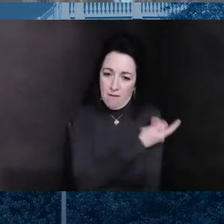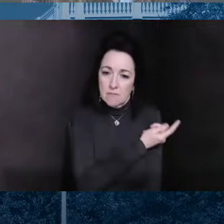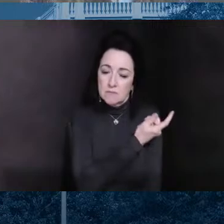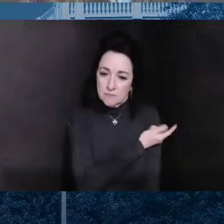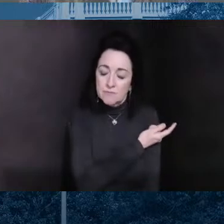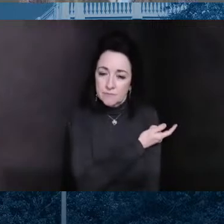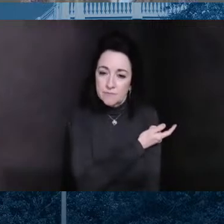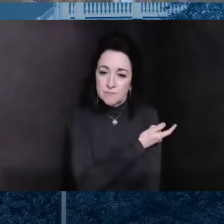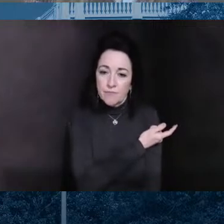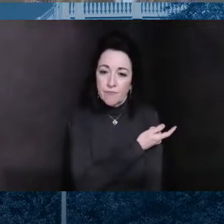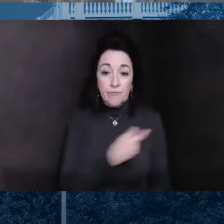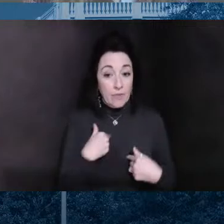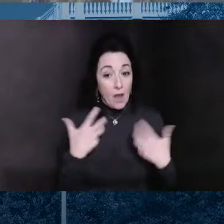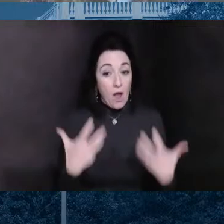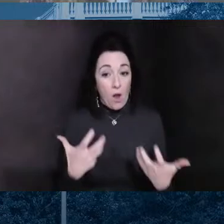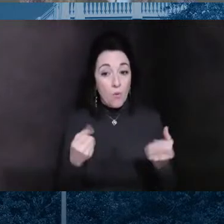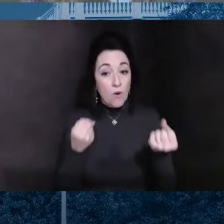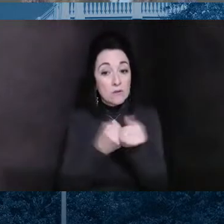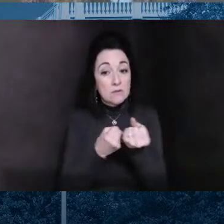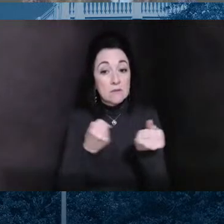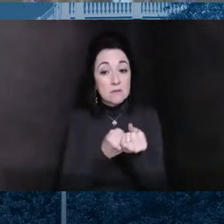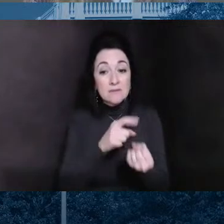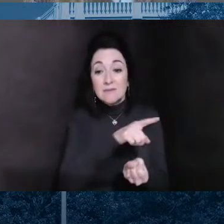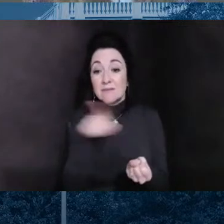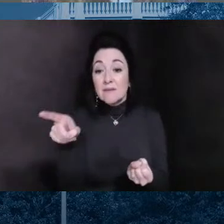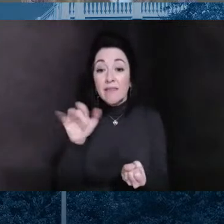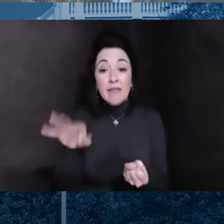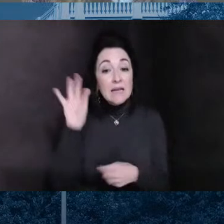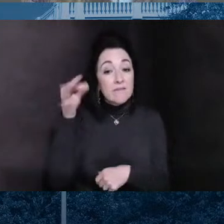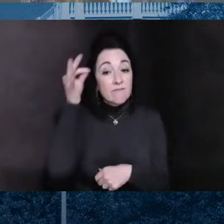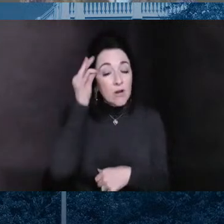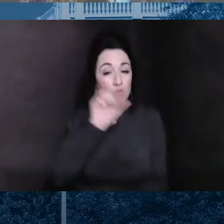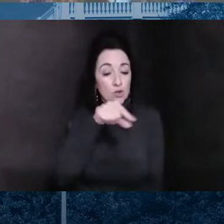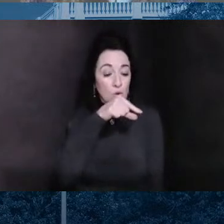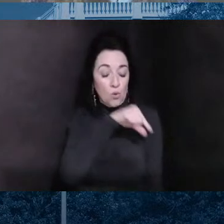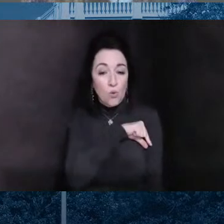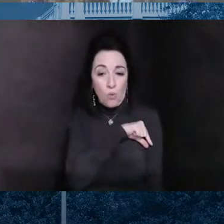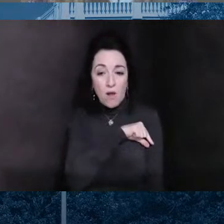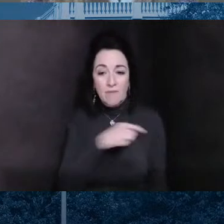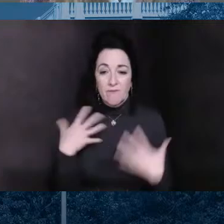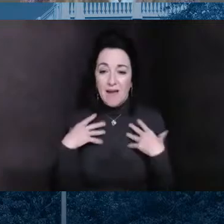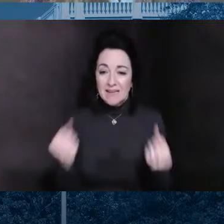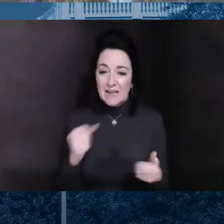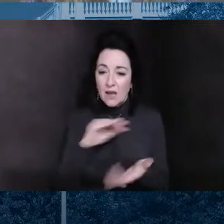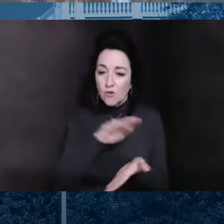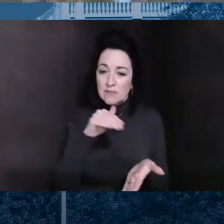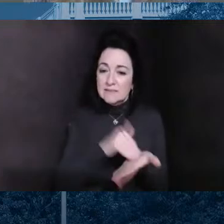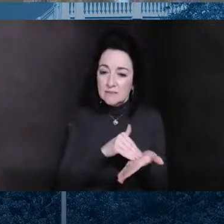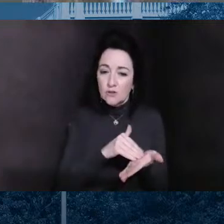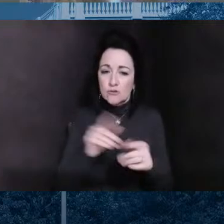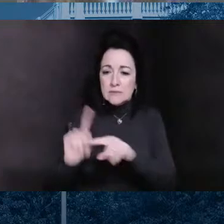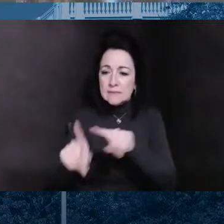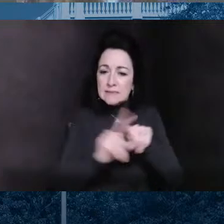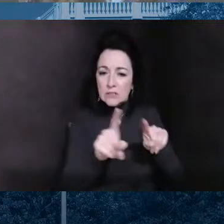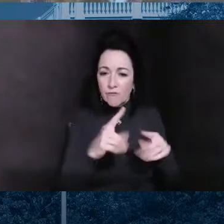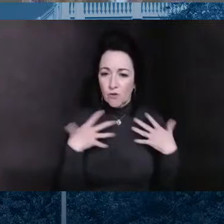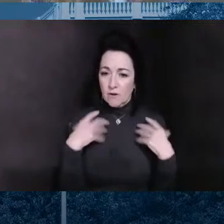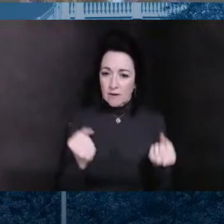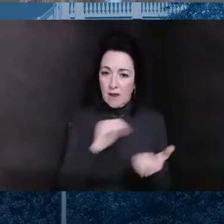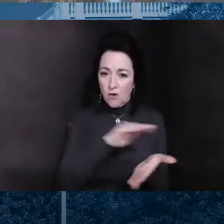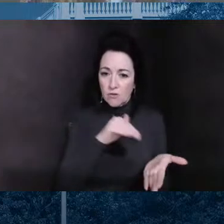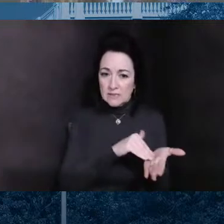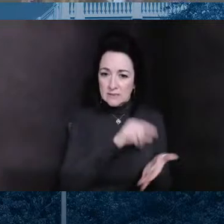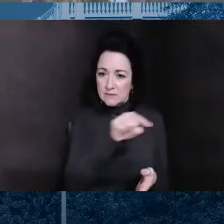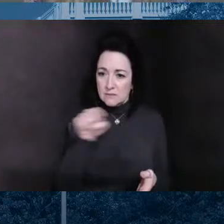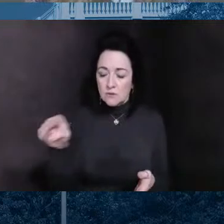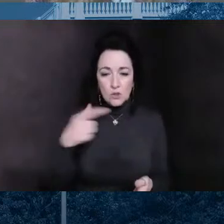really want to give a shout out to our federally qualified health centers, who are real trusted entities in our communities. And so